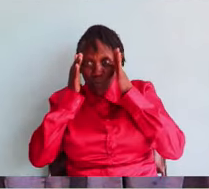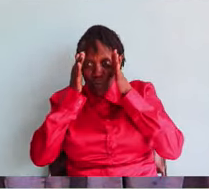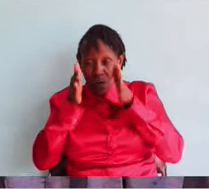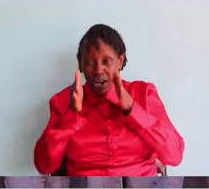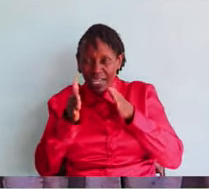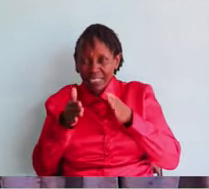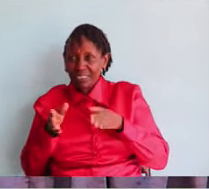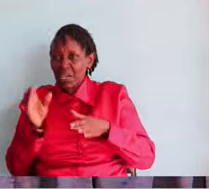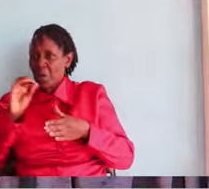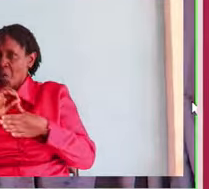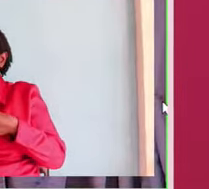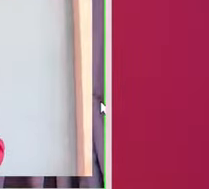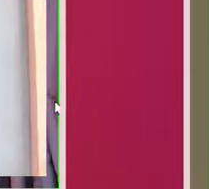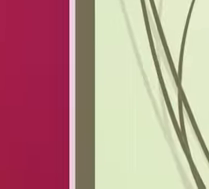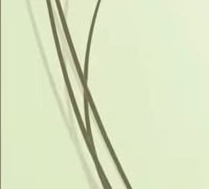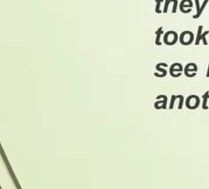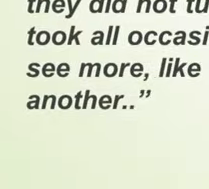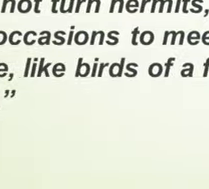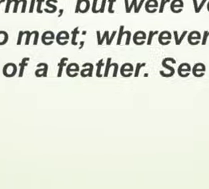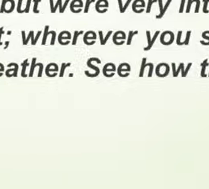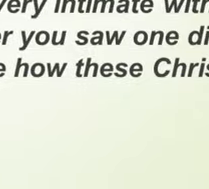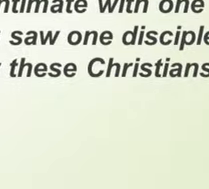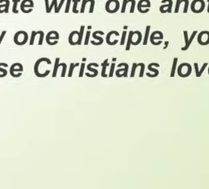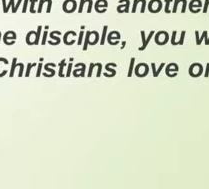do it half-heartedly?